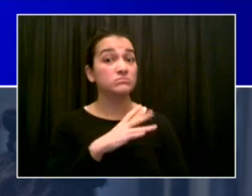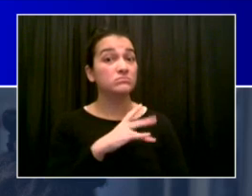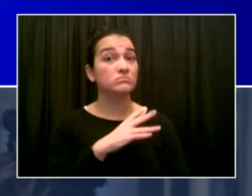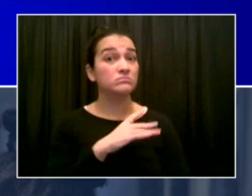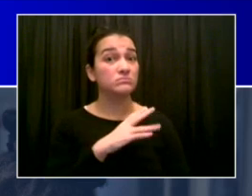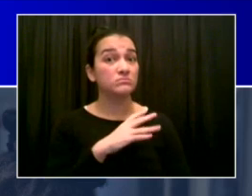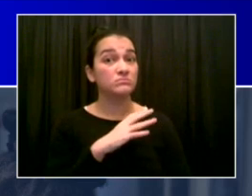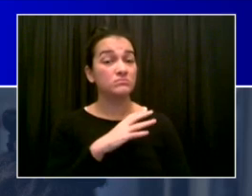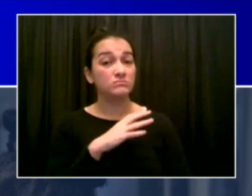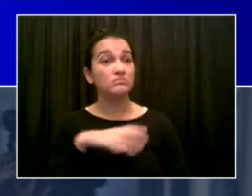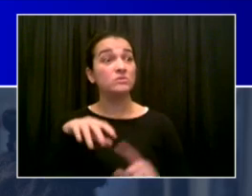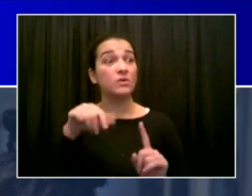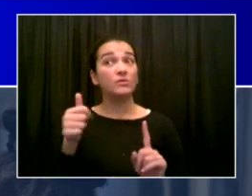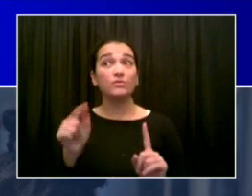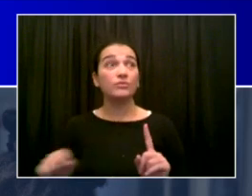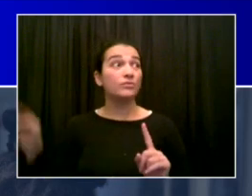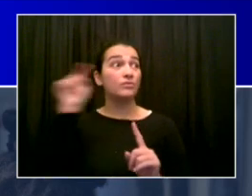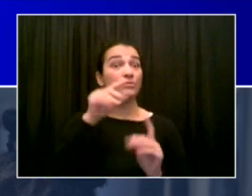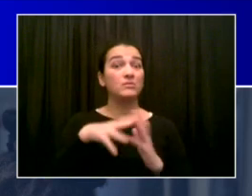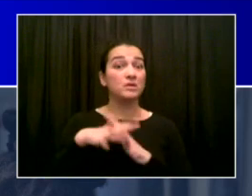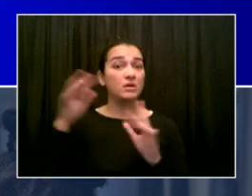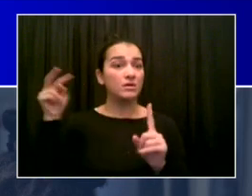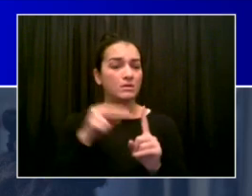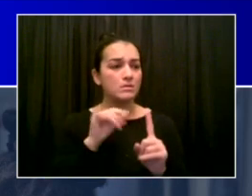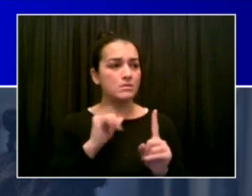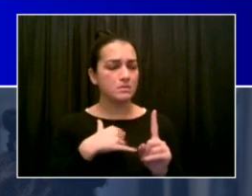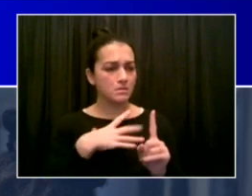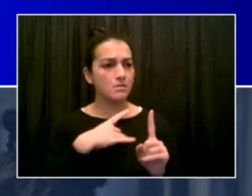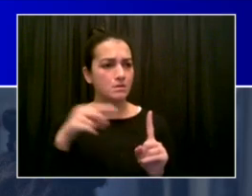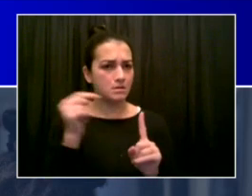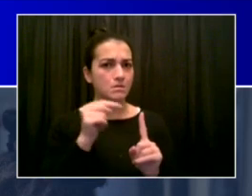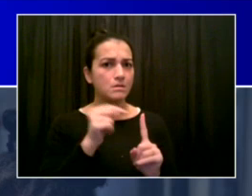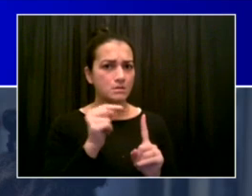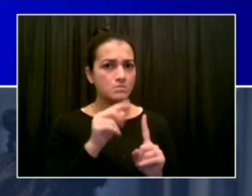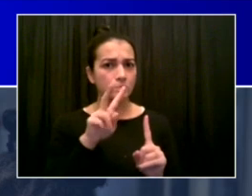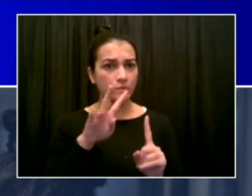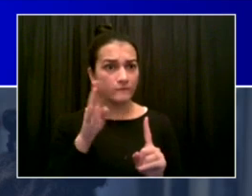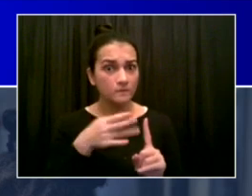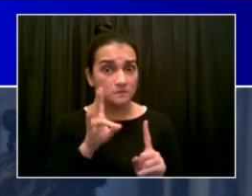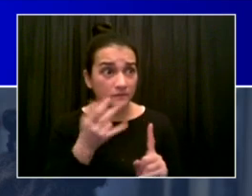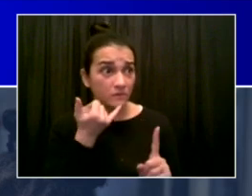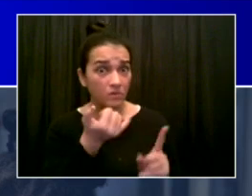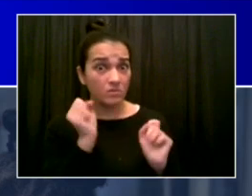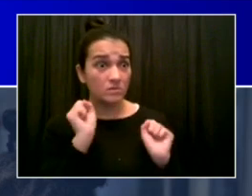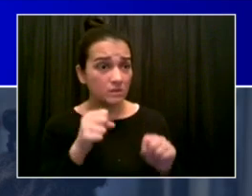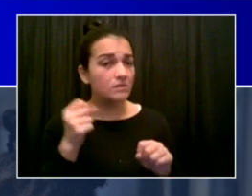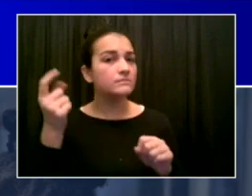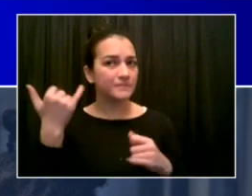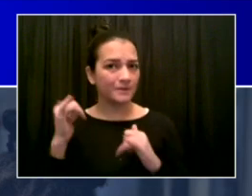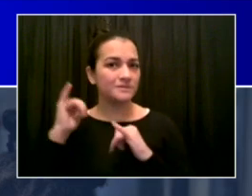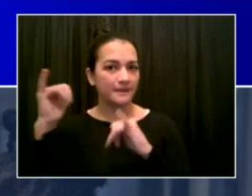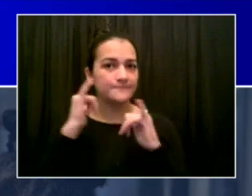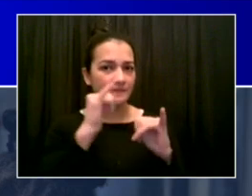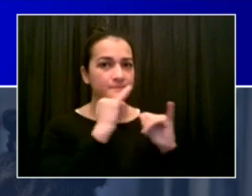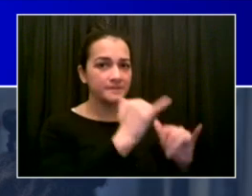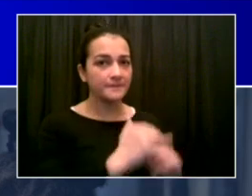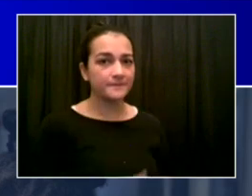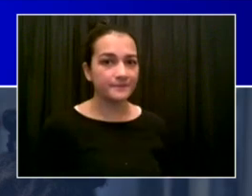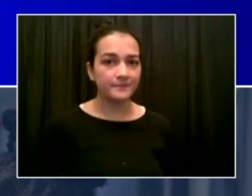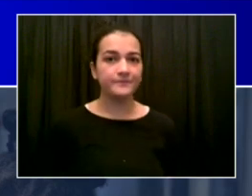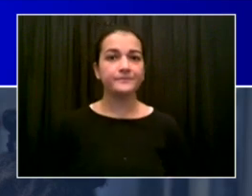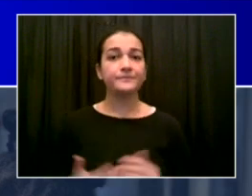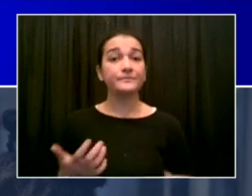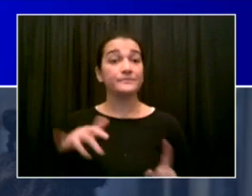simple approach that provides really available mental health services. This has been a passion of our First Lady, Shirley McCray. It's